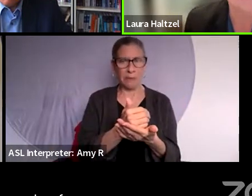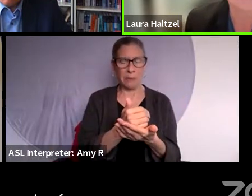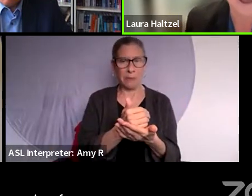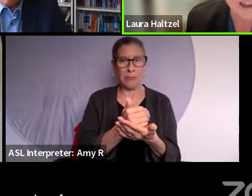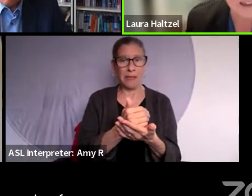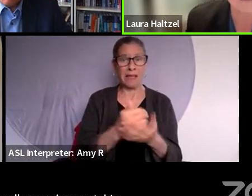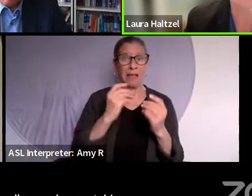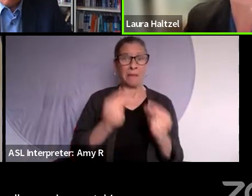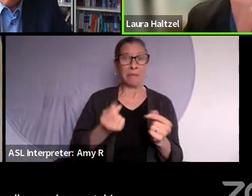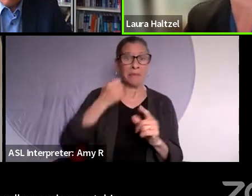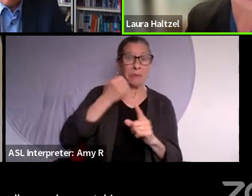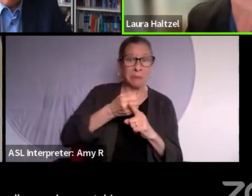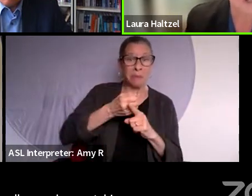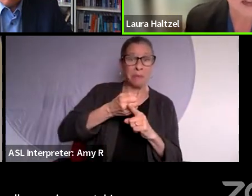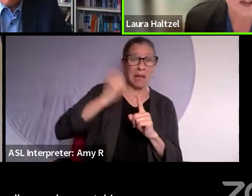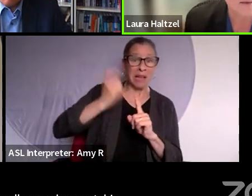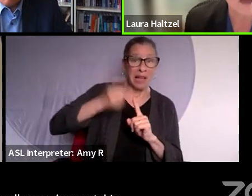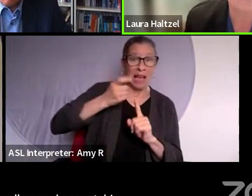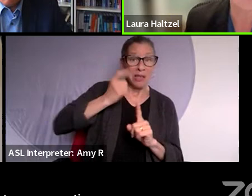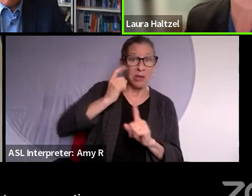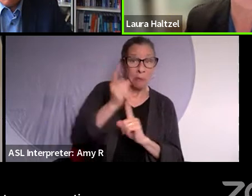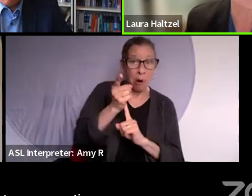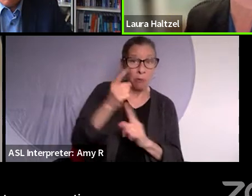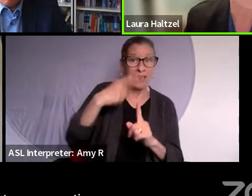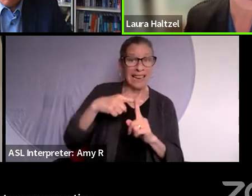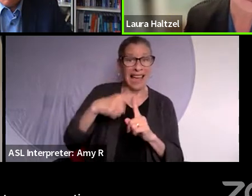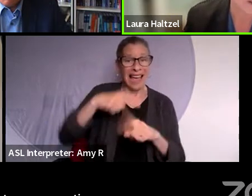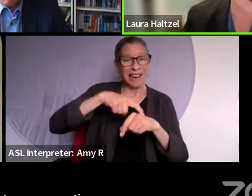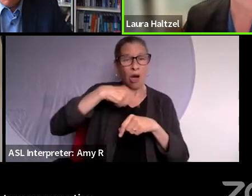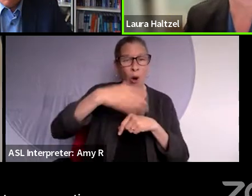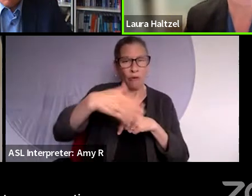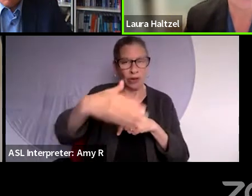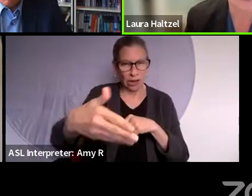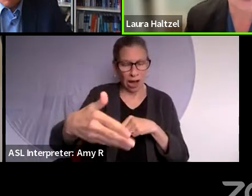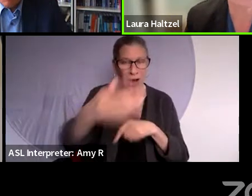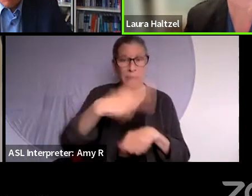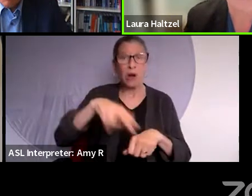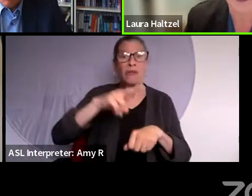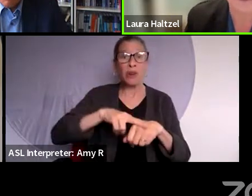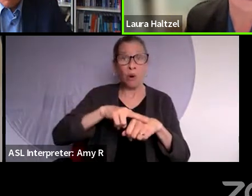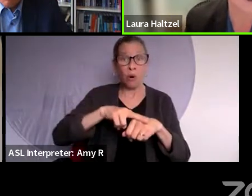immediate moment and over time. And of course, given